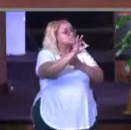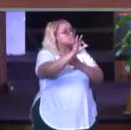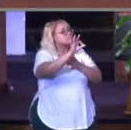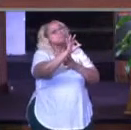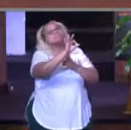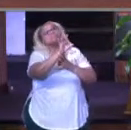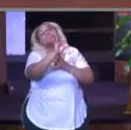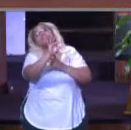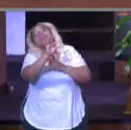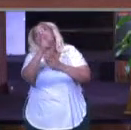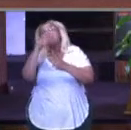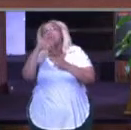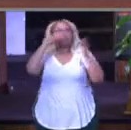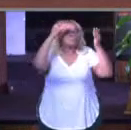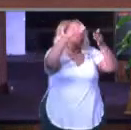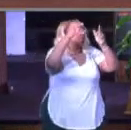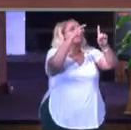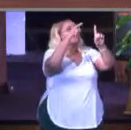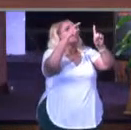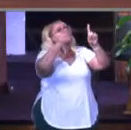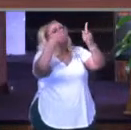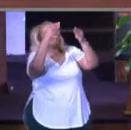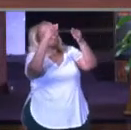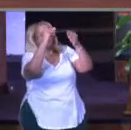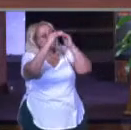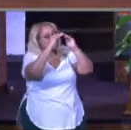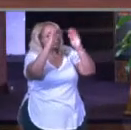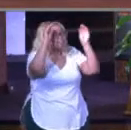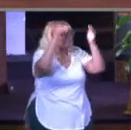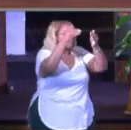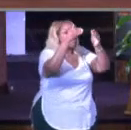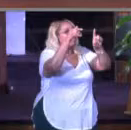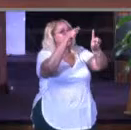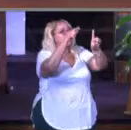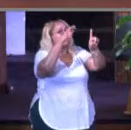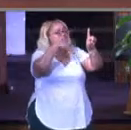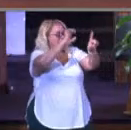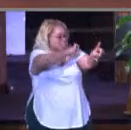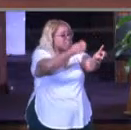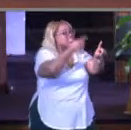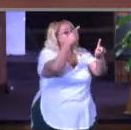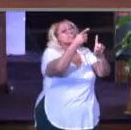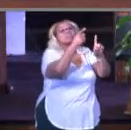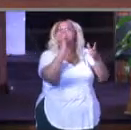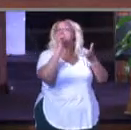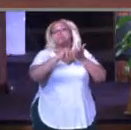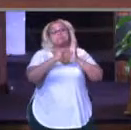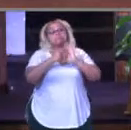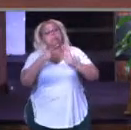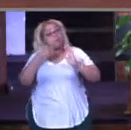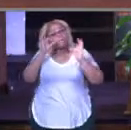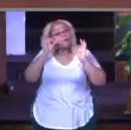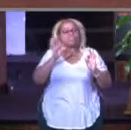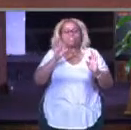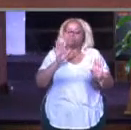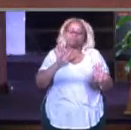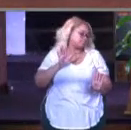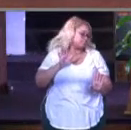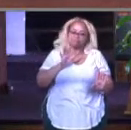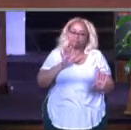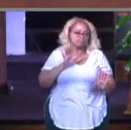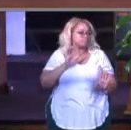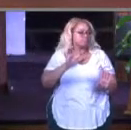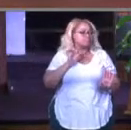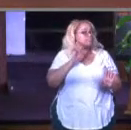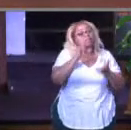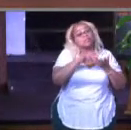We have somewhere else where we can set our mind, where we can fix our focus, where we can put our energy. Now, this doesn't mean that we're going to be perfect.